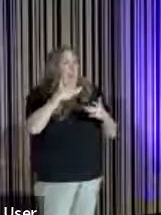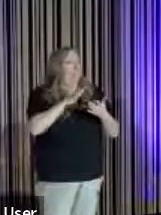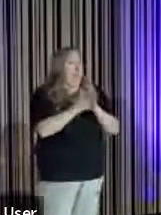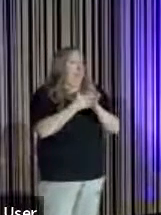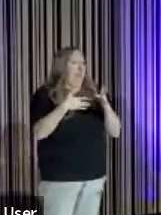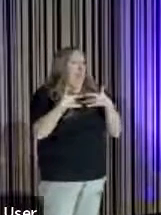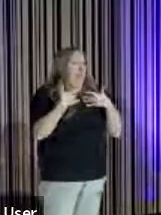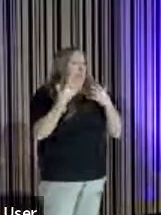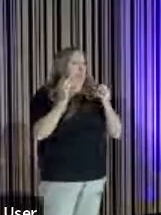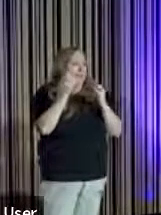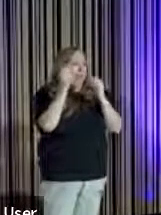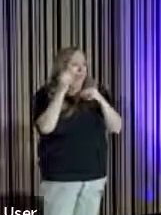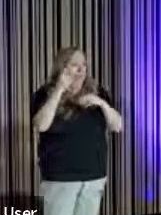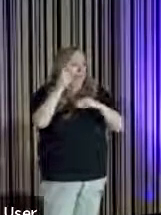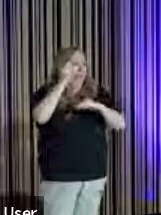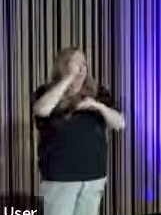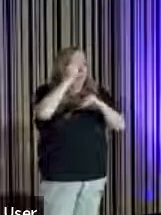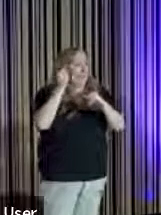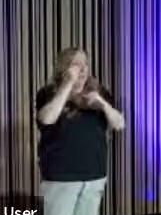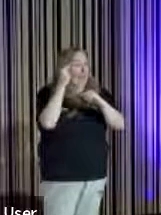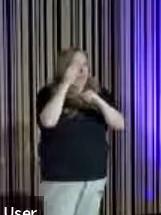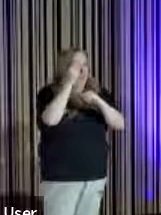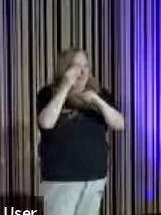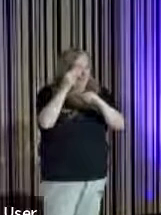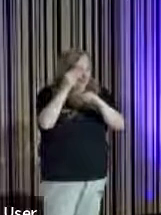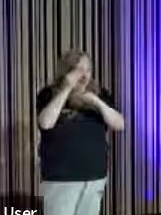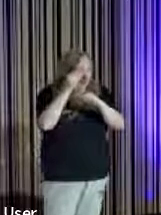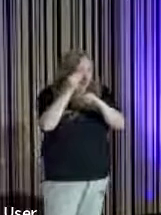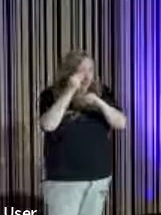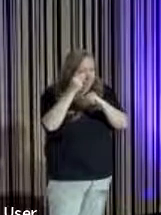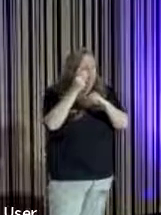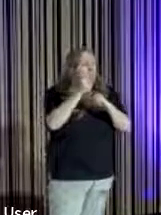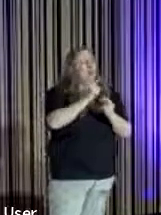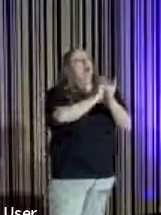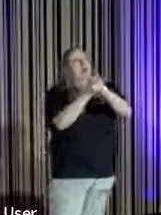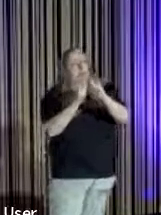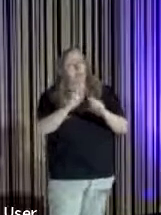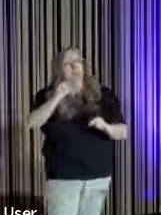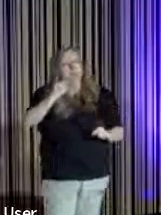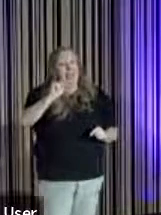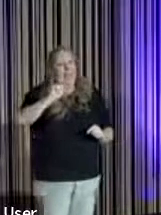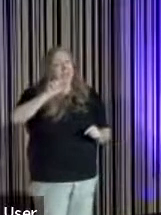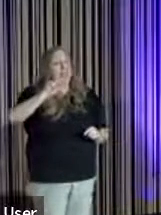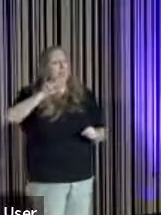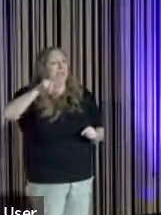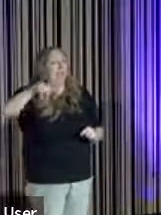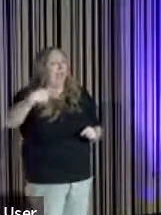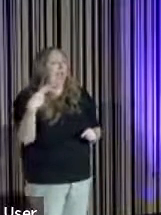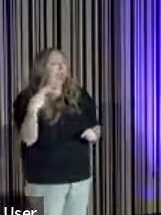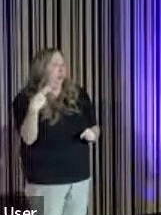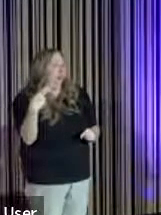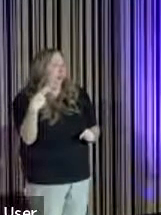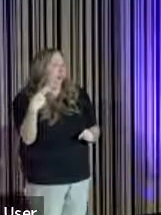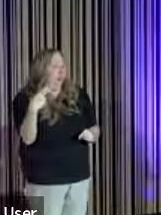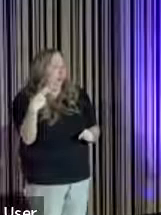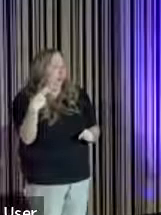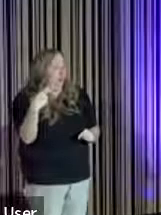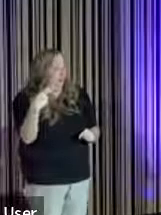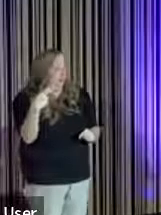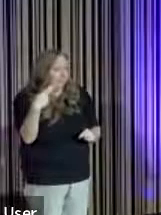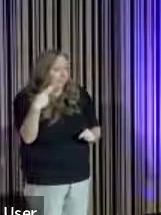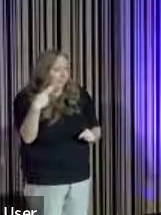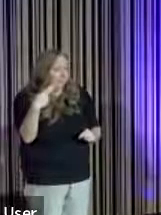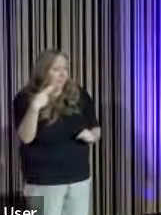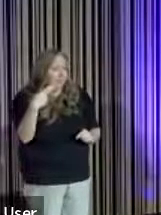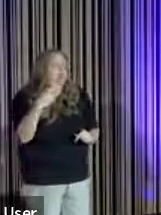donors and acceptors, eventually to NADPH. What we saw in the viruses was that viruses had the